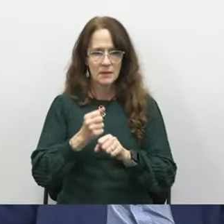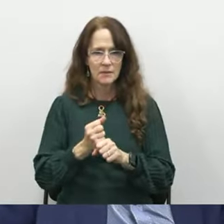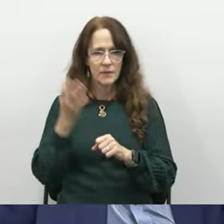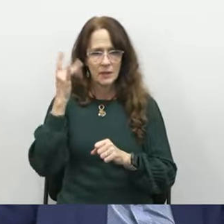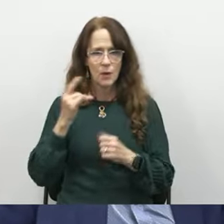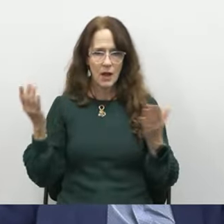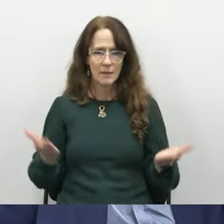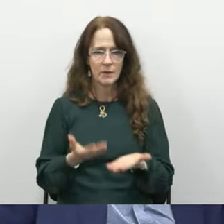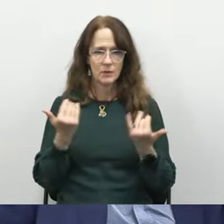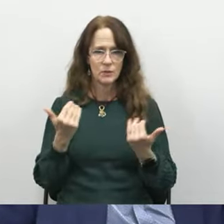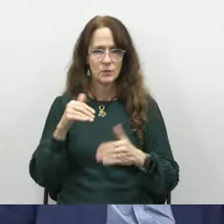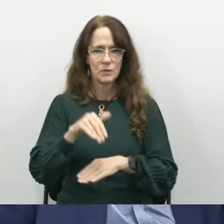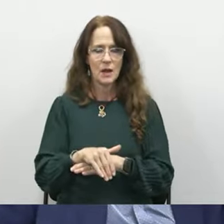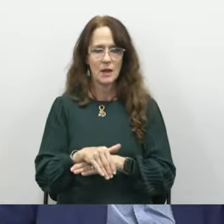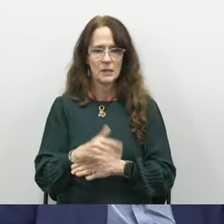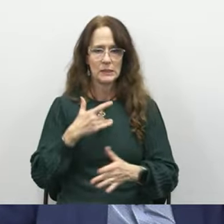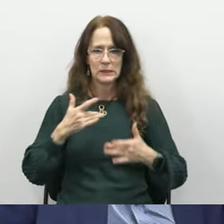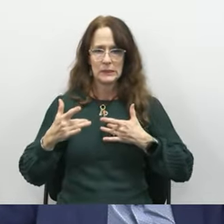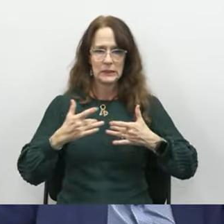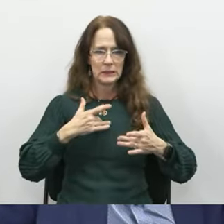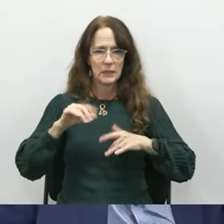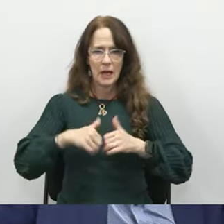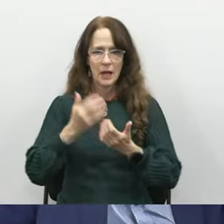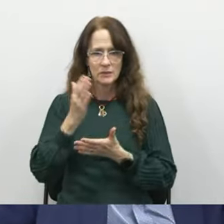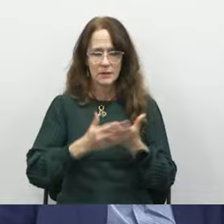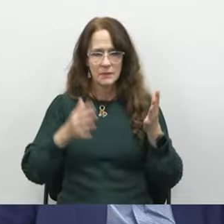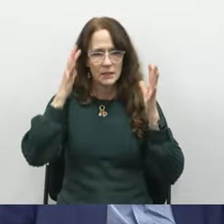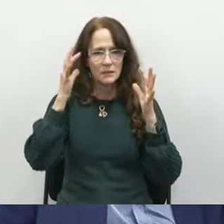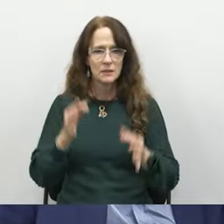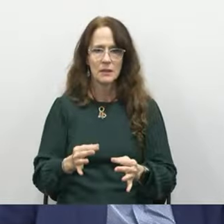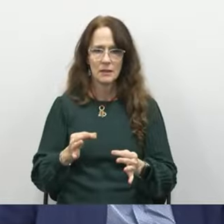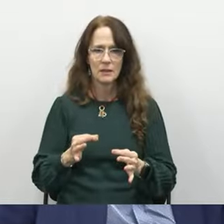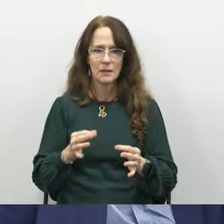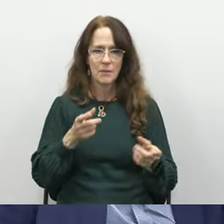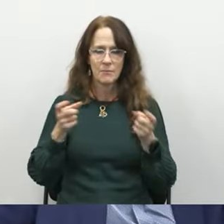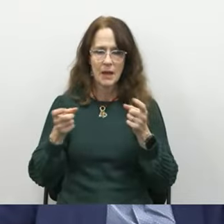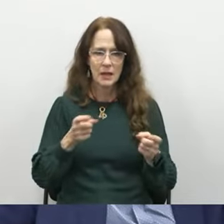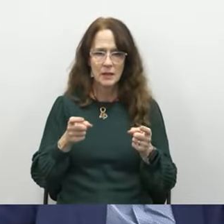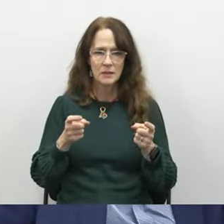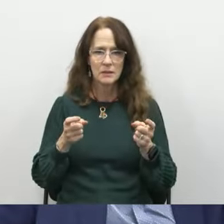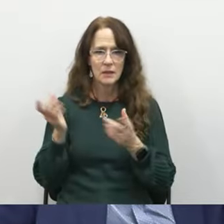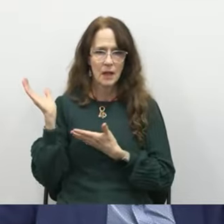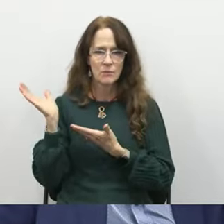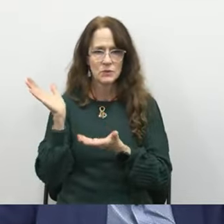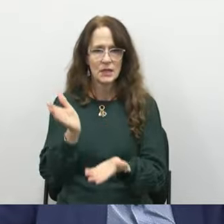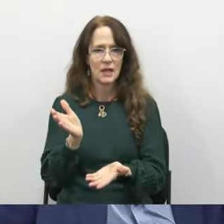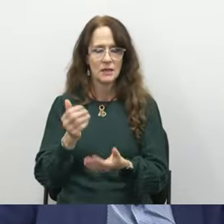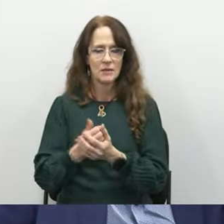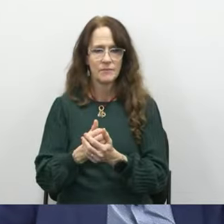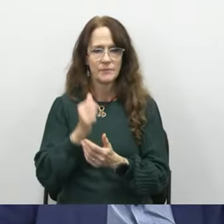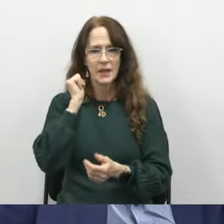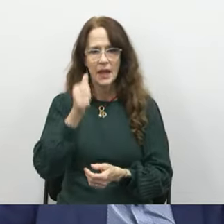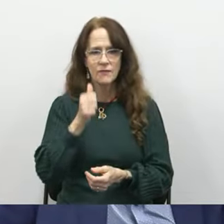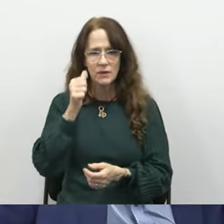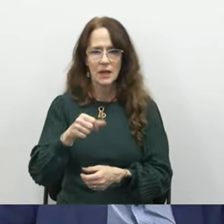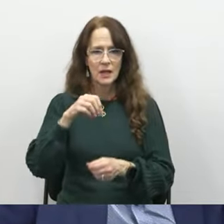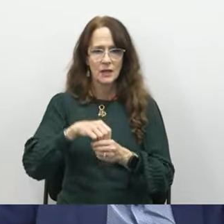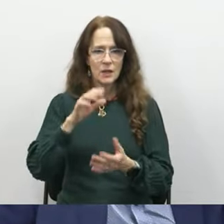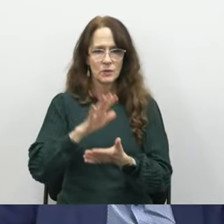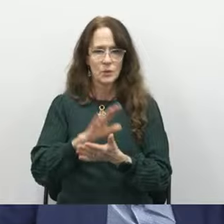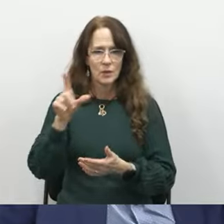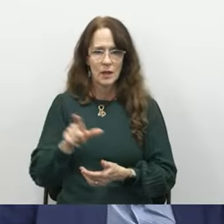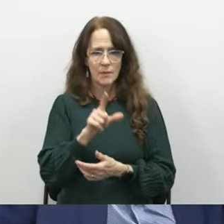I'm here tonight, concerned about how some of these decisions are being managed and presented. Every day in school libraries,